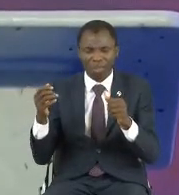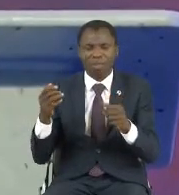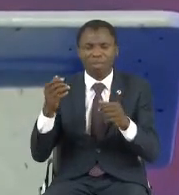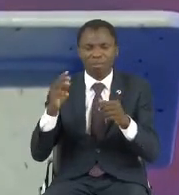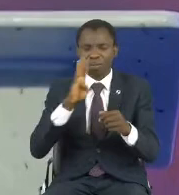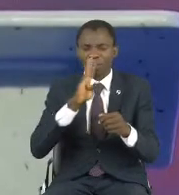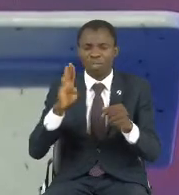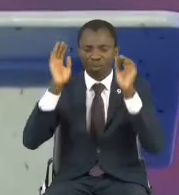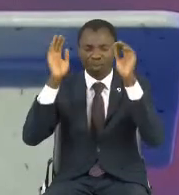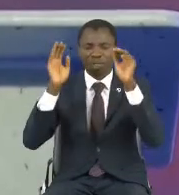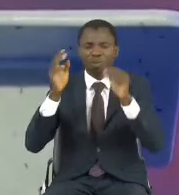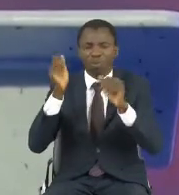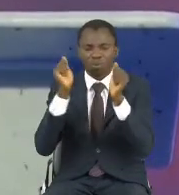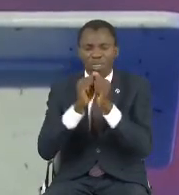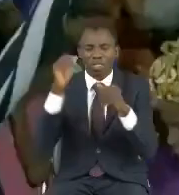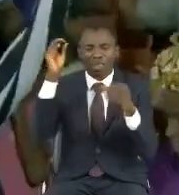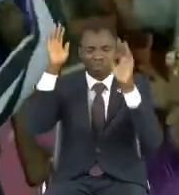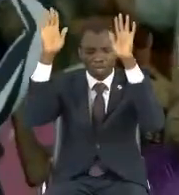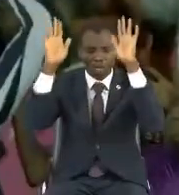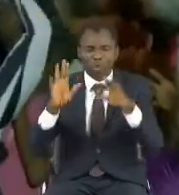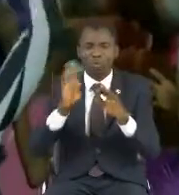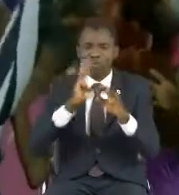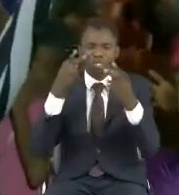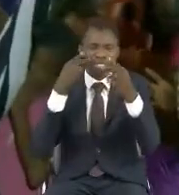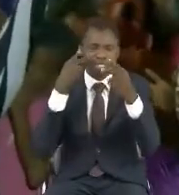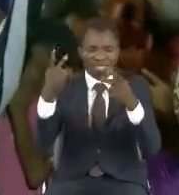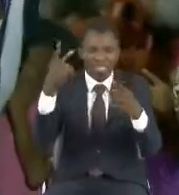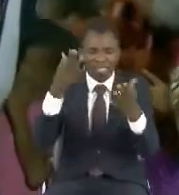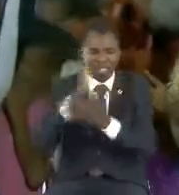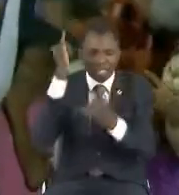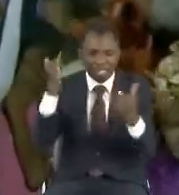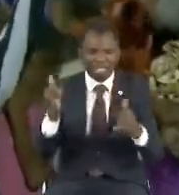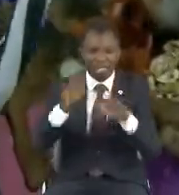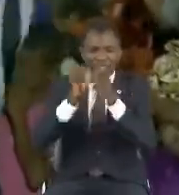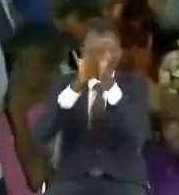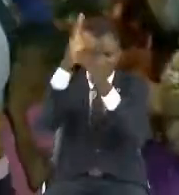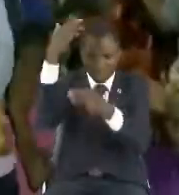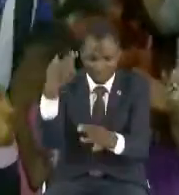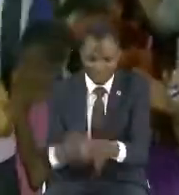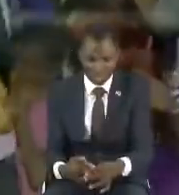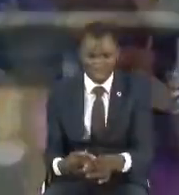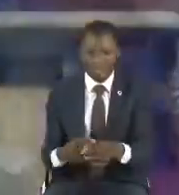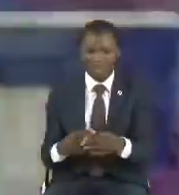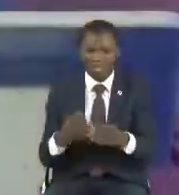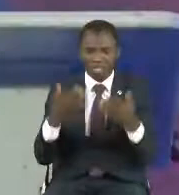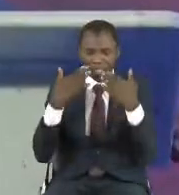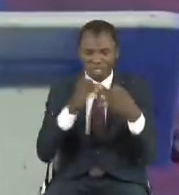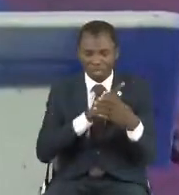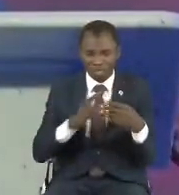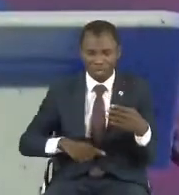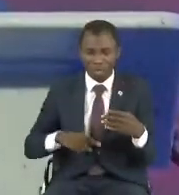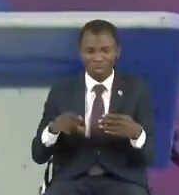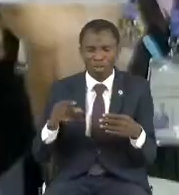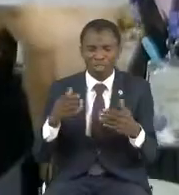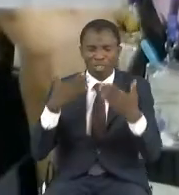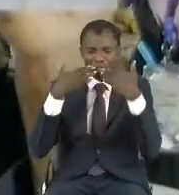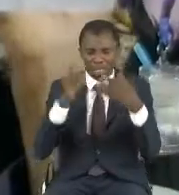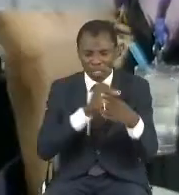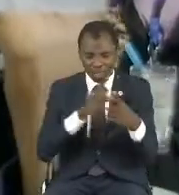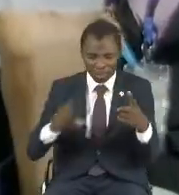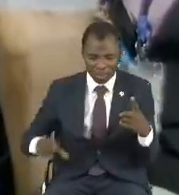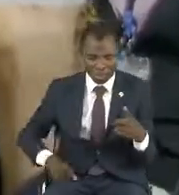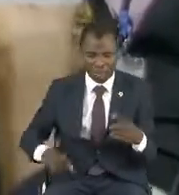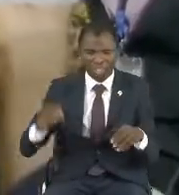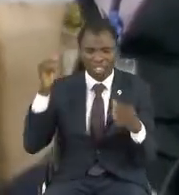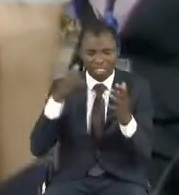visible everywhere right now. Thank you, Lord. Thank you, Lord.